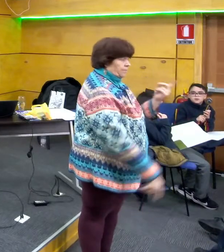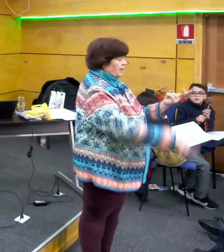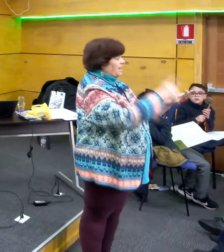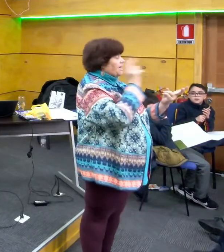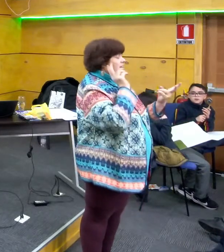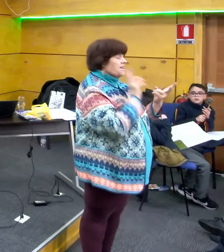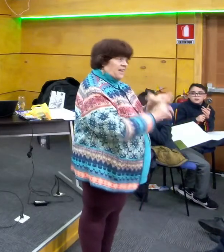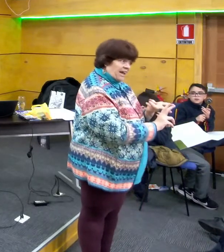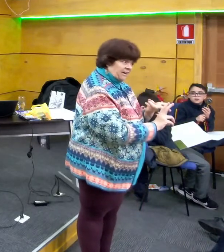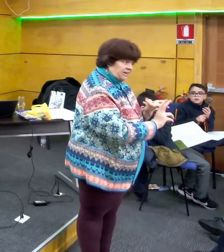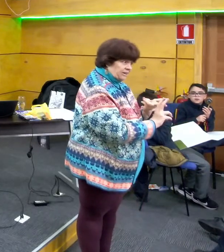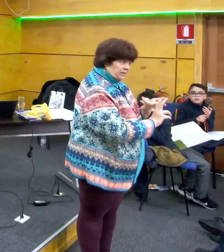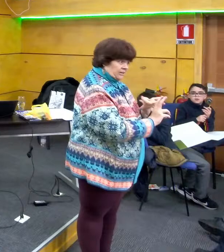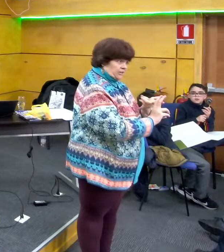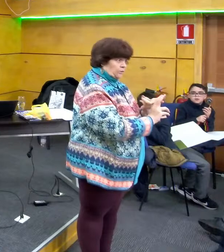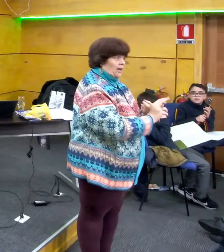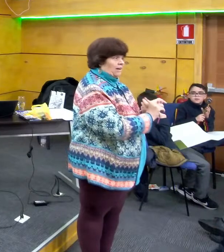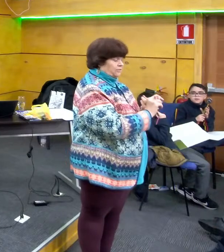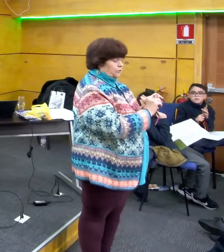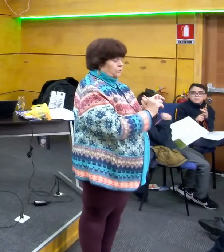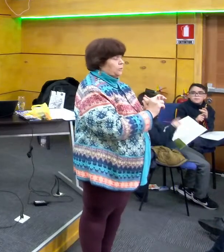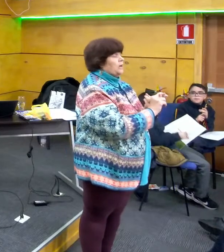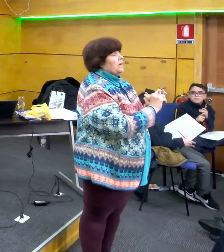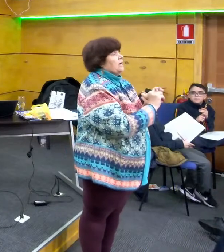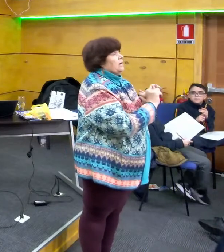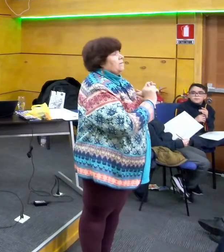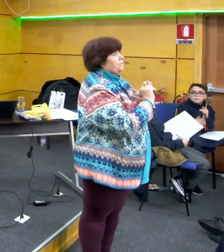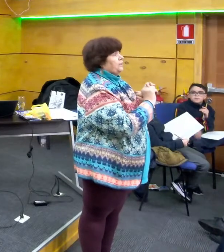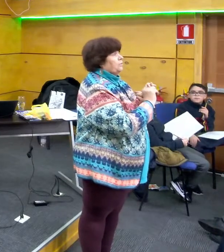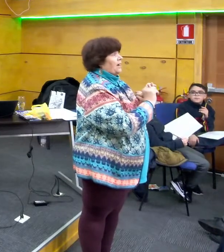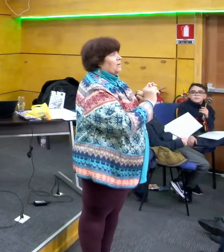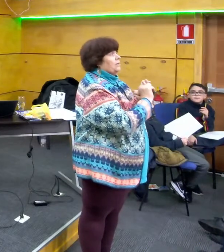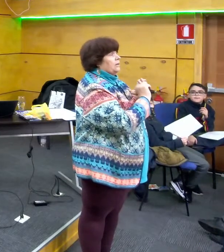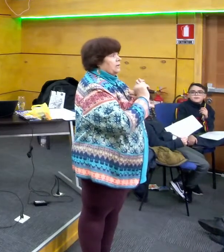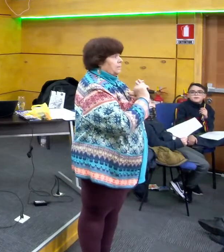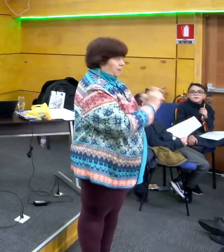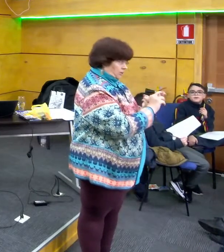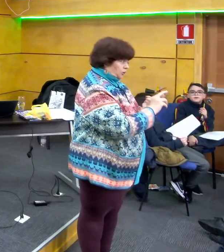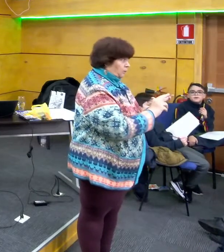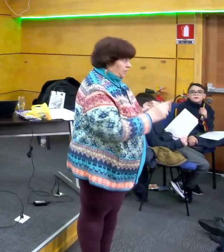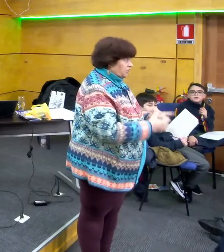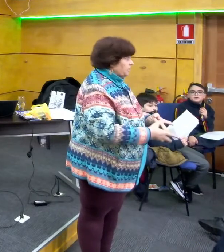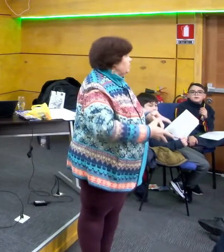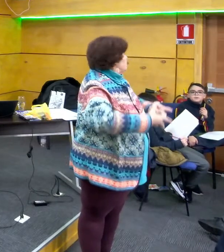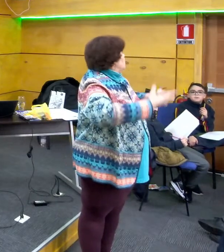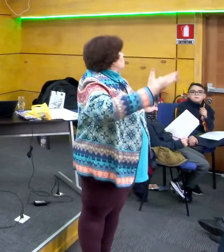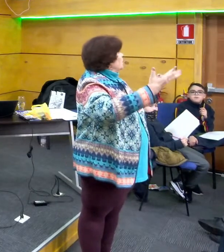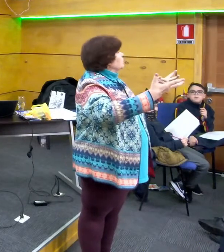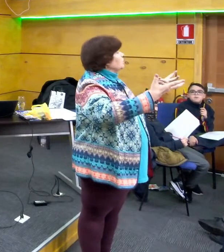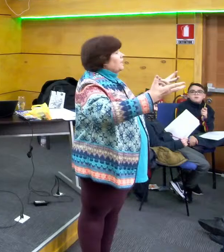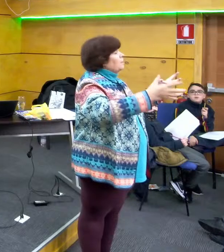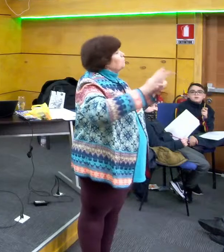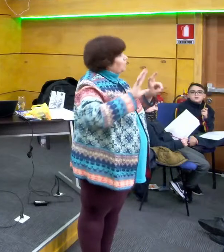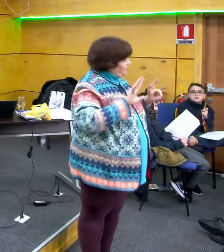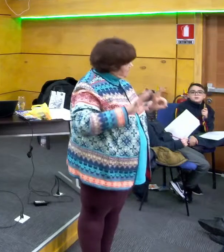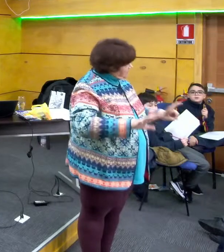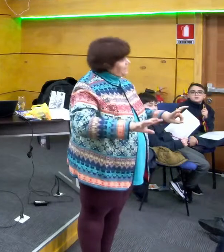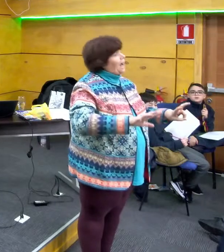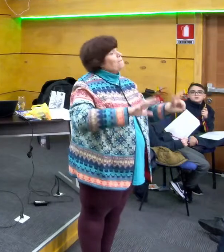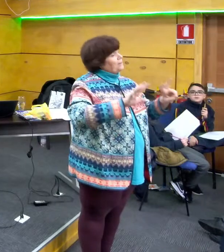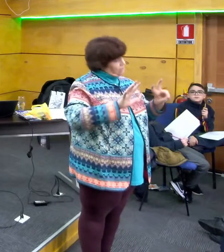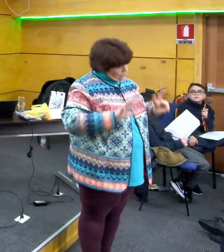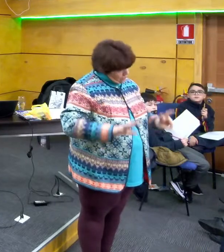about. Then you have to figure out the punctuation, where to look up, when